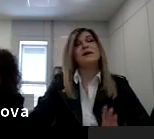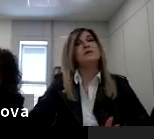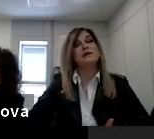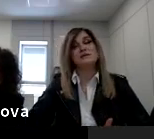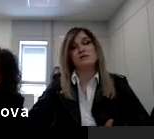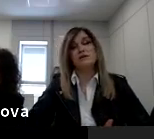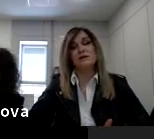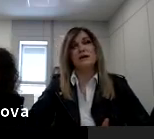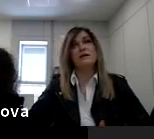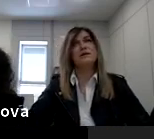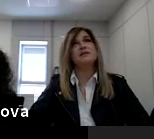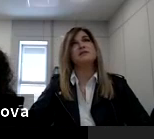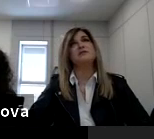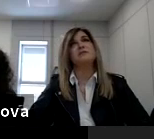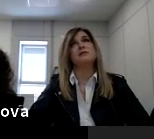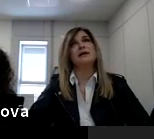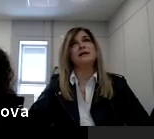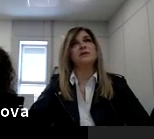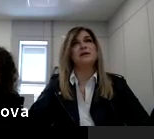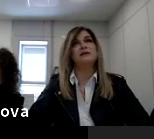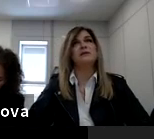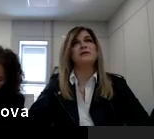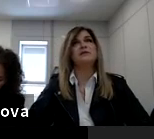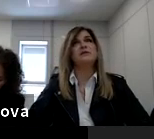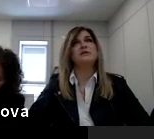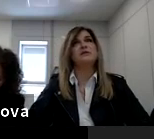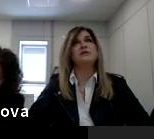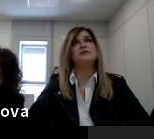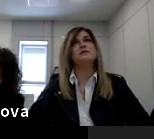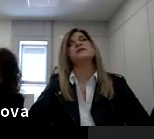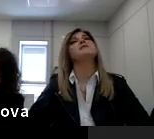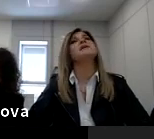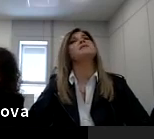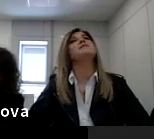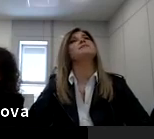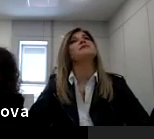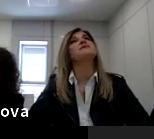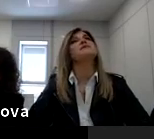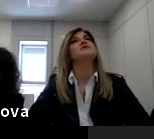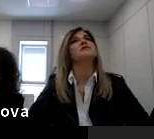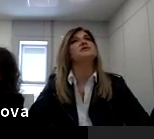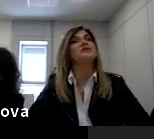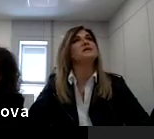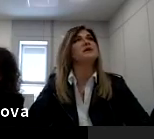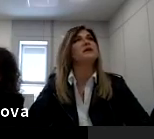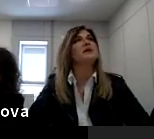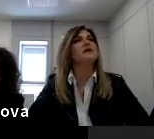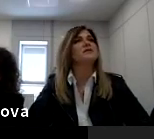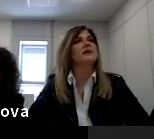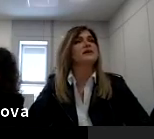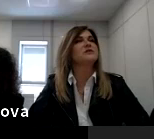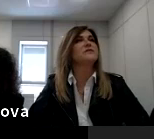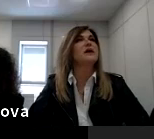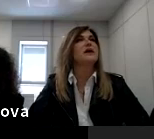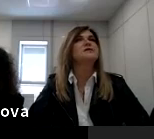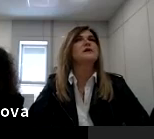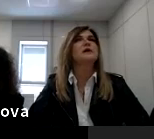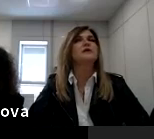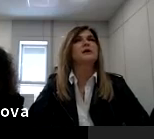So while Uliana is drawing, I will continue about line, okay? I will finish. And when Uliana will be ready, she will show us her